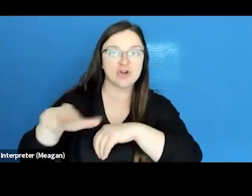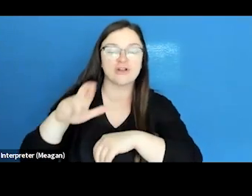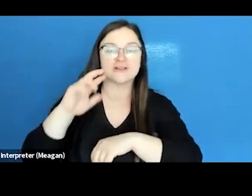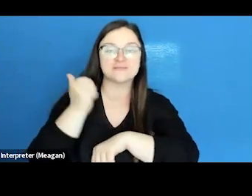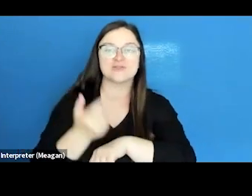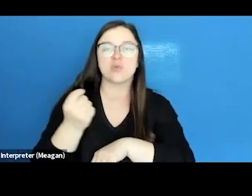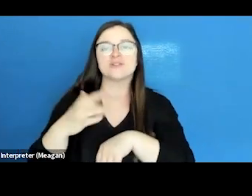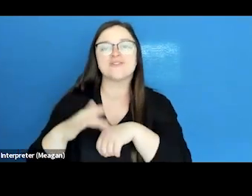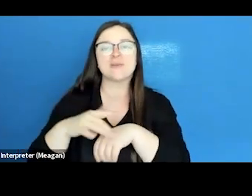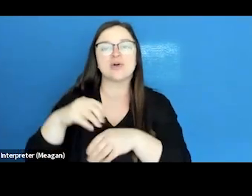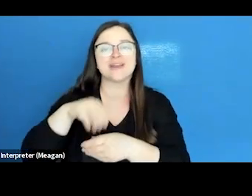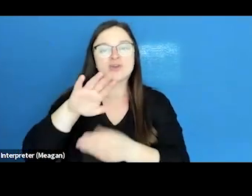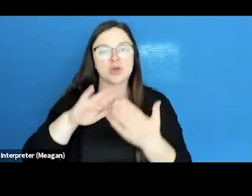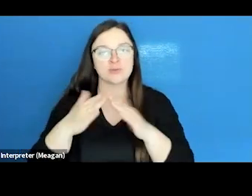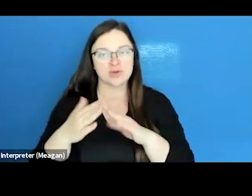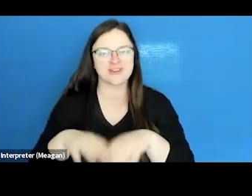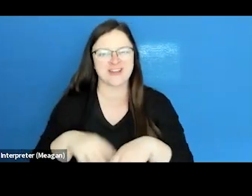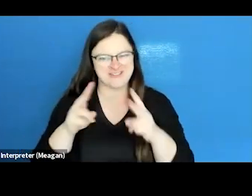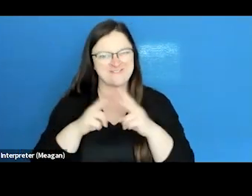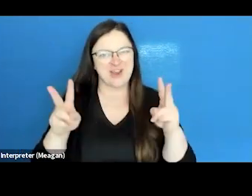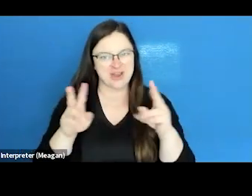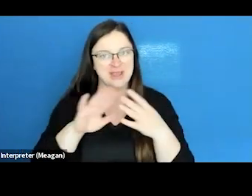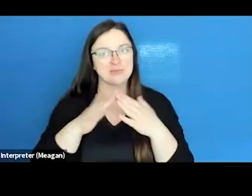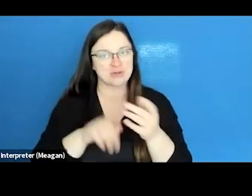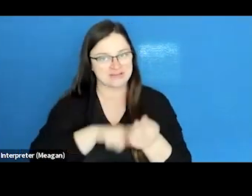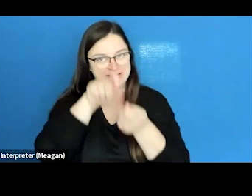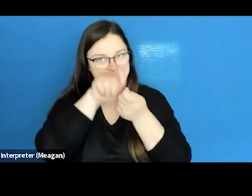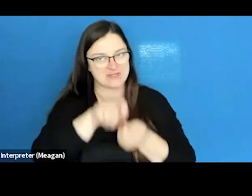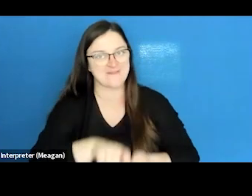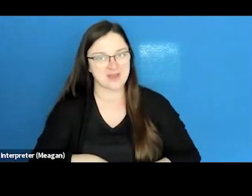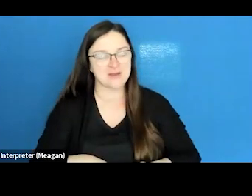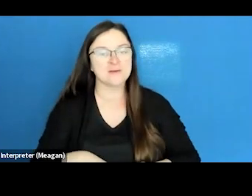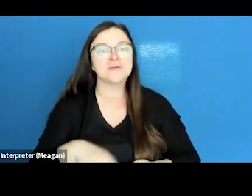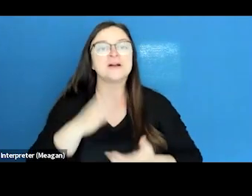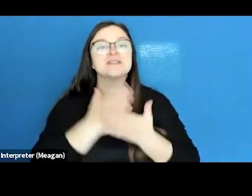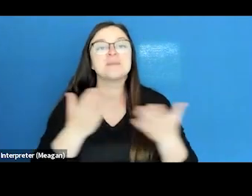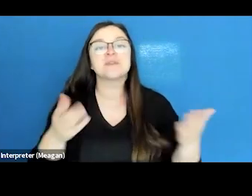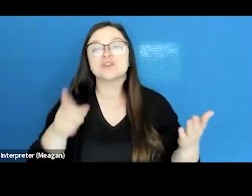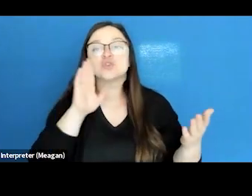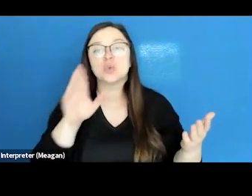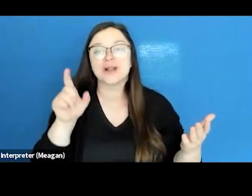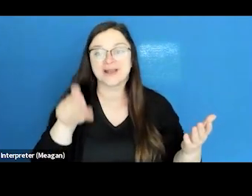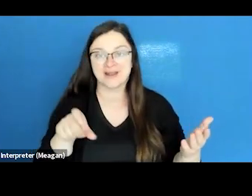community. It's very community specific, but these are some of the things that you're going to need